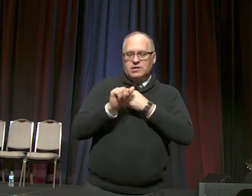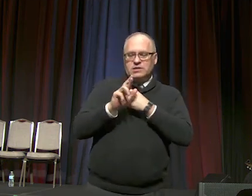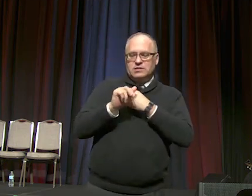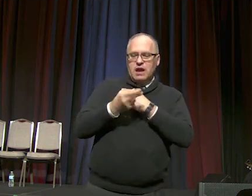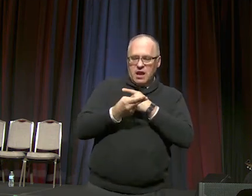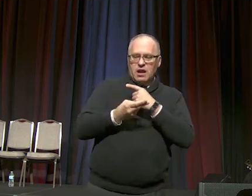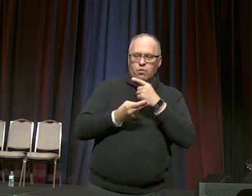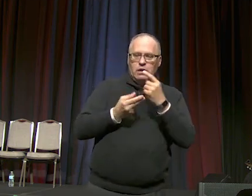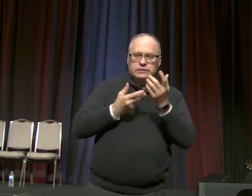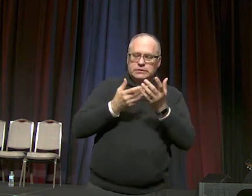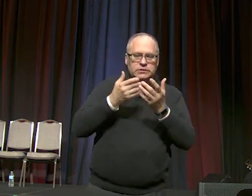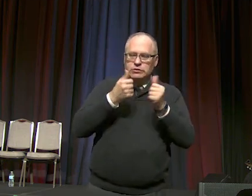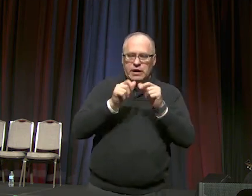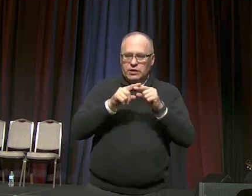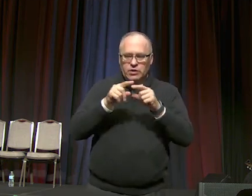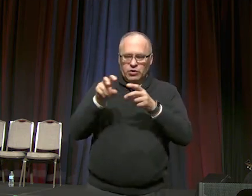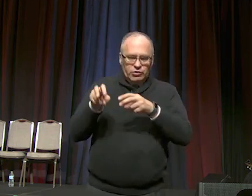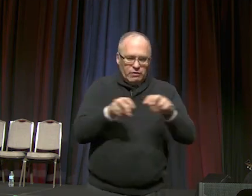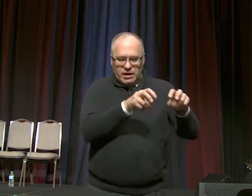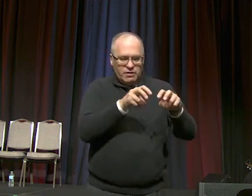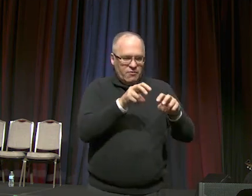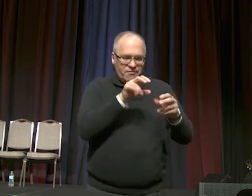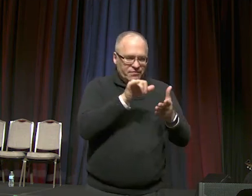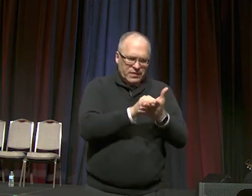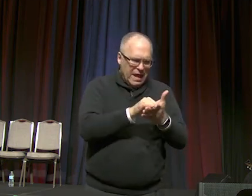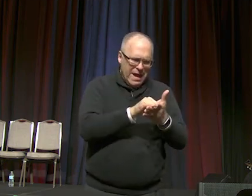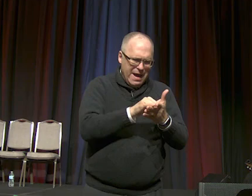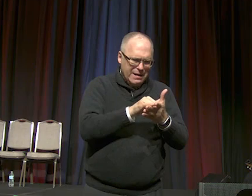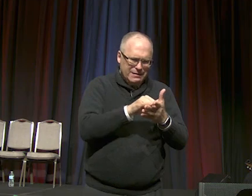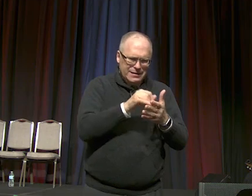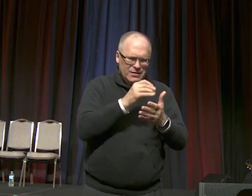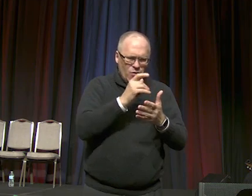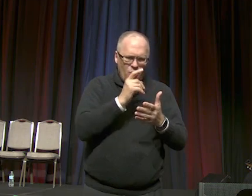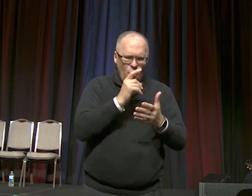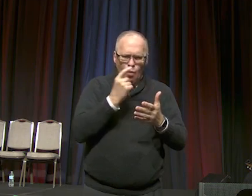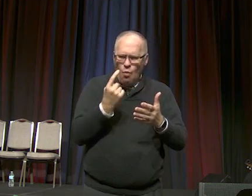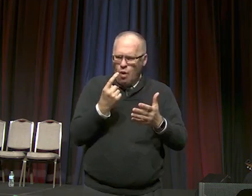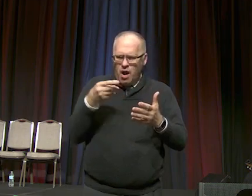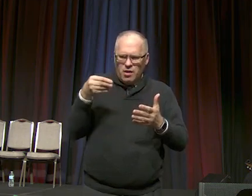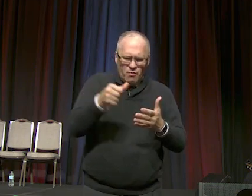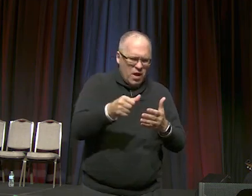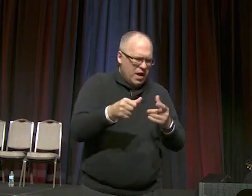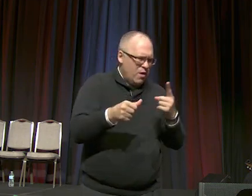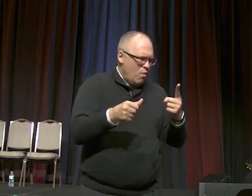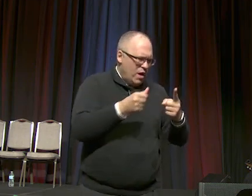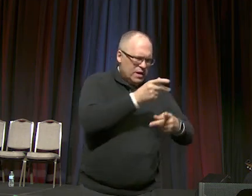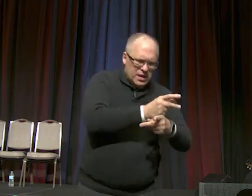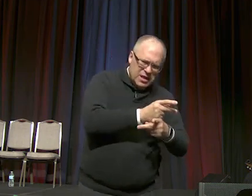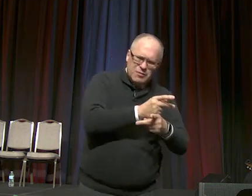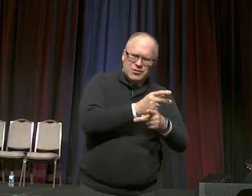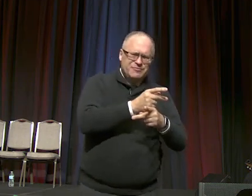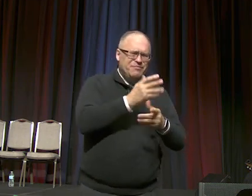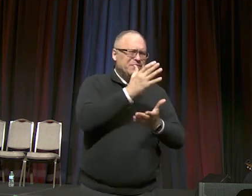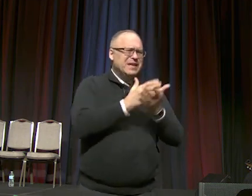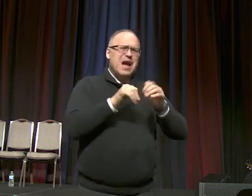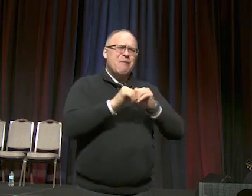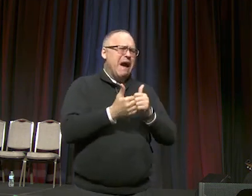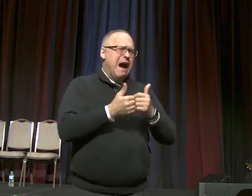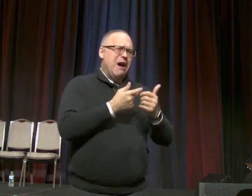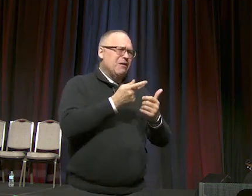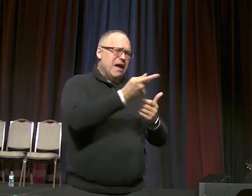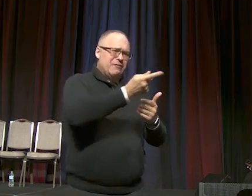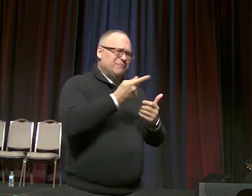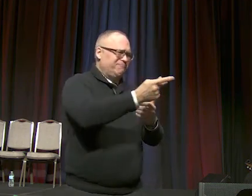to transfer that ticket in some way. Either one pays for it, the other one keeps it. Somehow they have to work